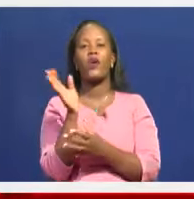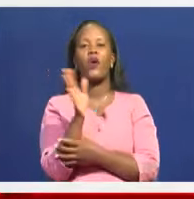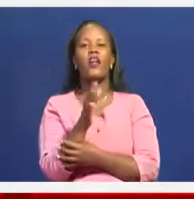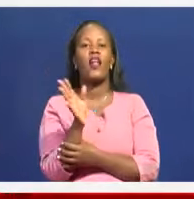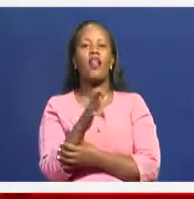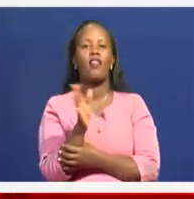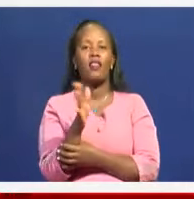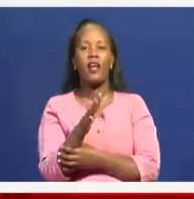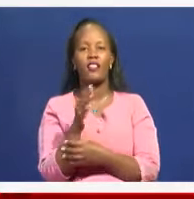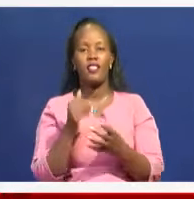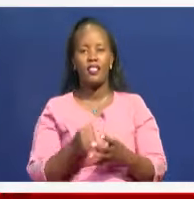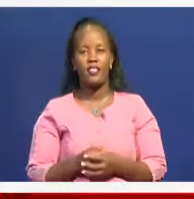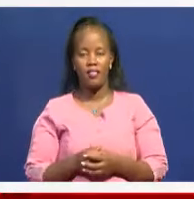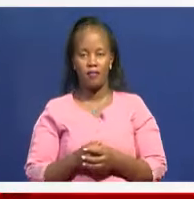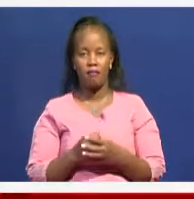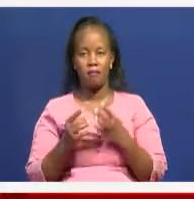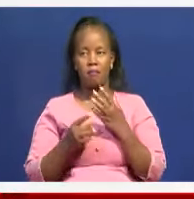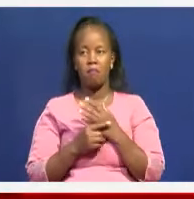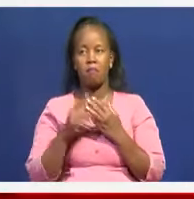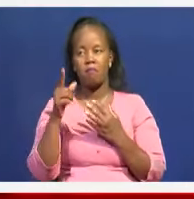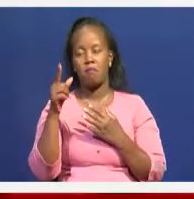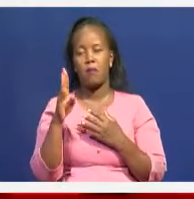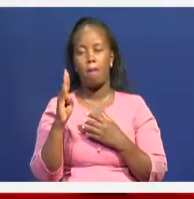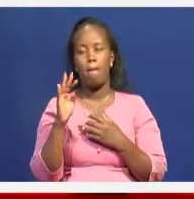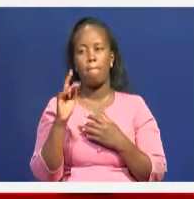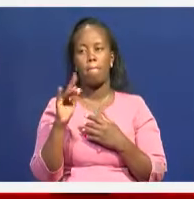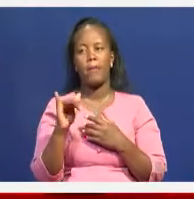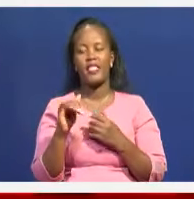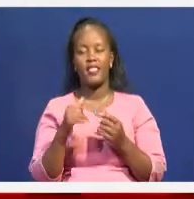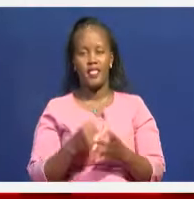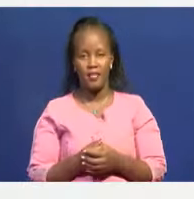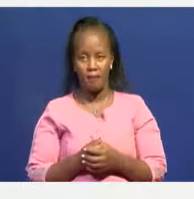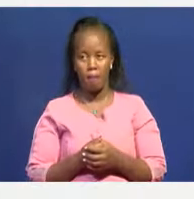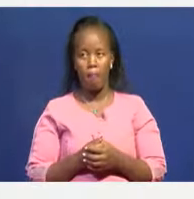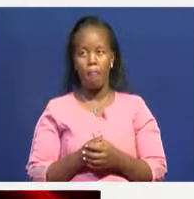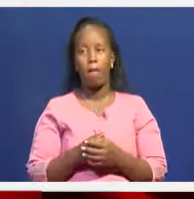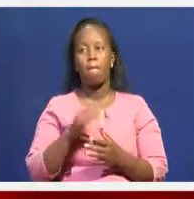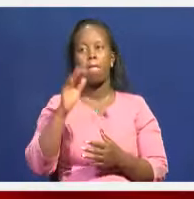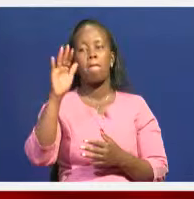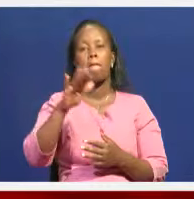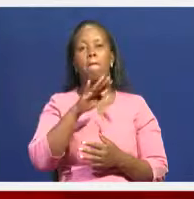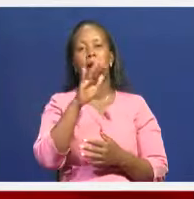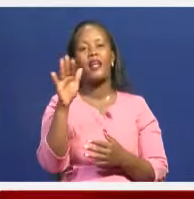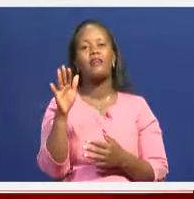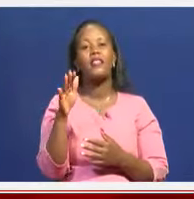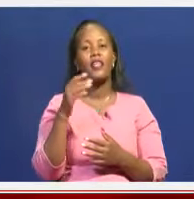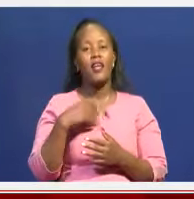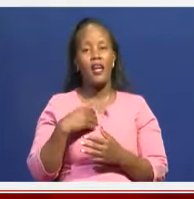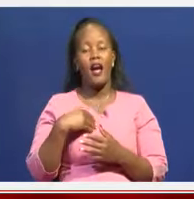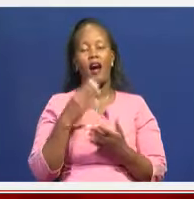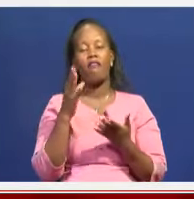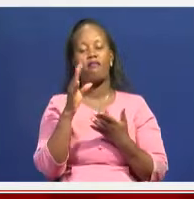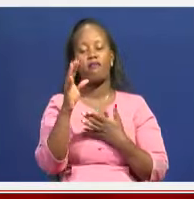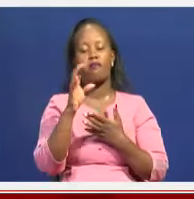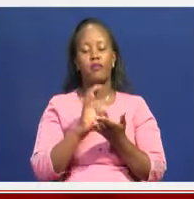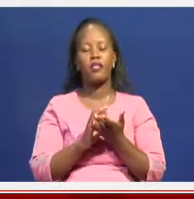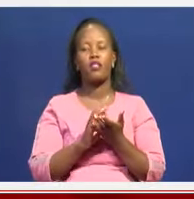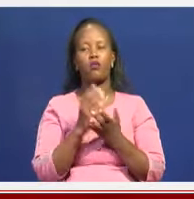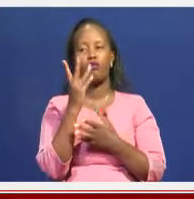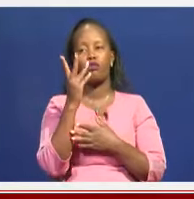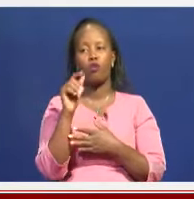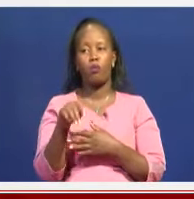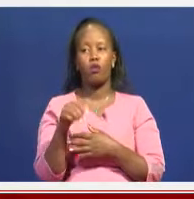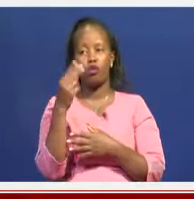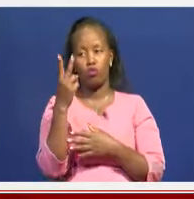Now let's get into the world of business. My name is Betty Kiptum. Parliament has adopted the 4.2 trillion shillings